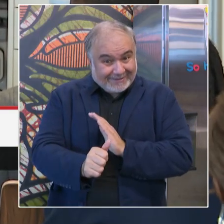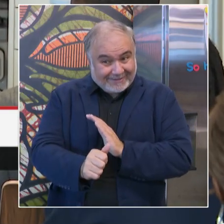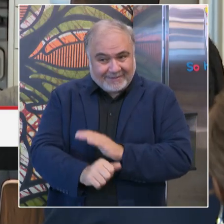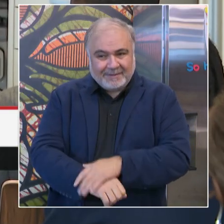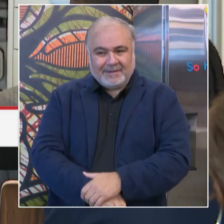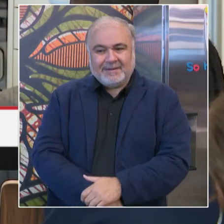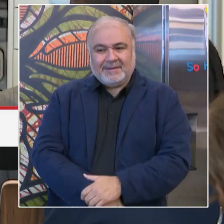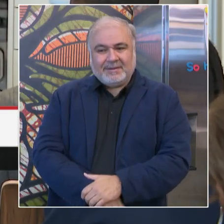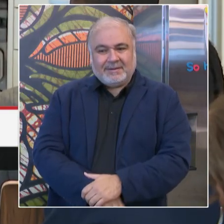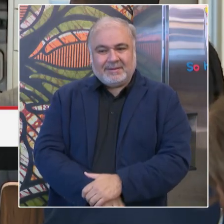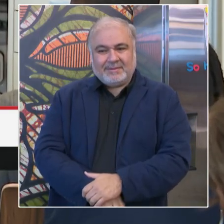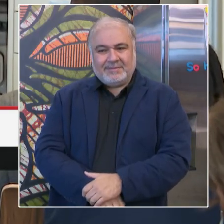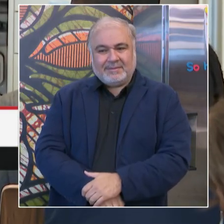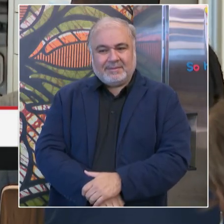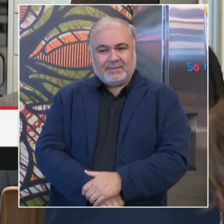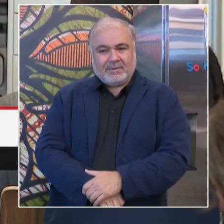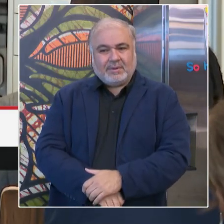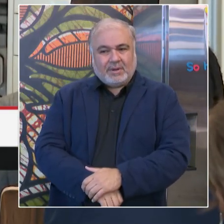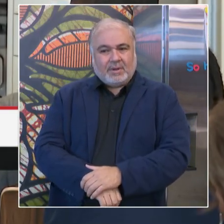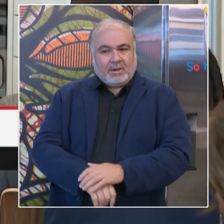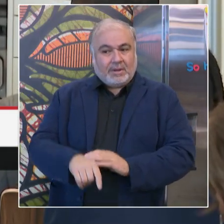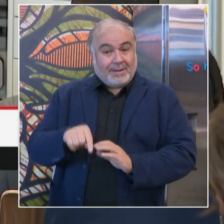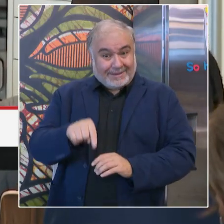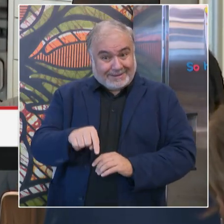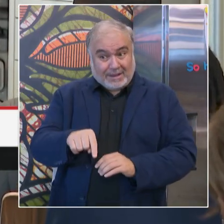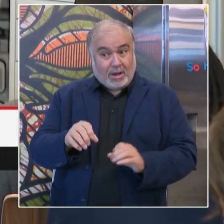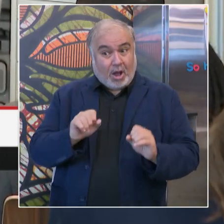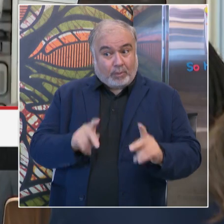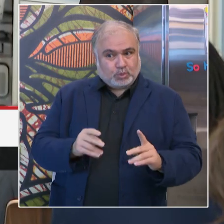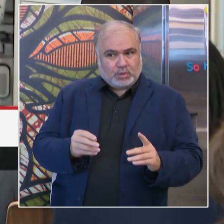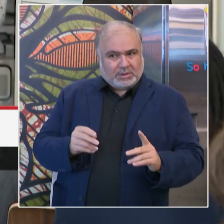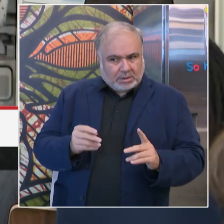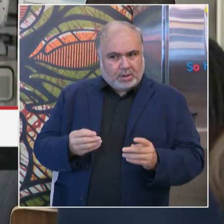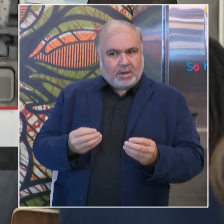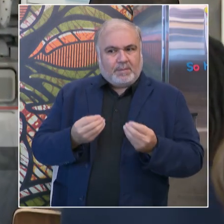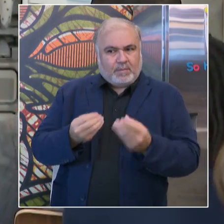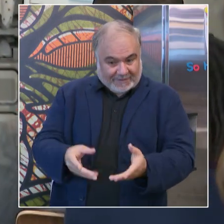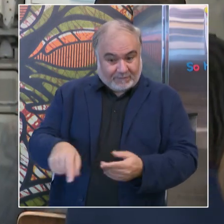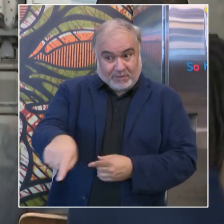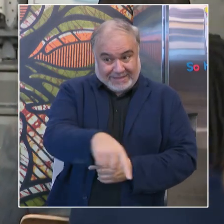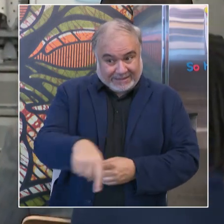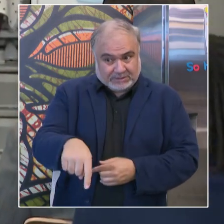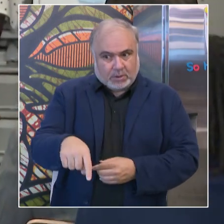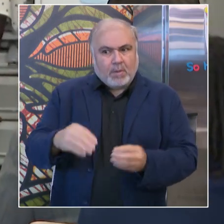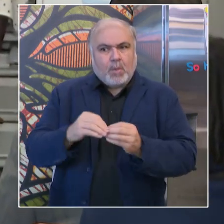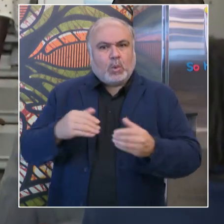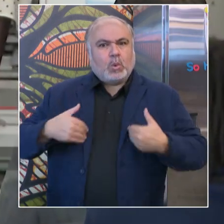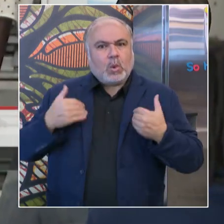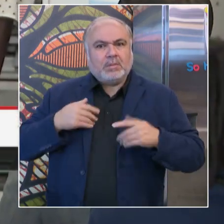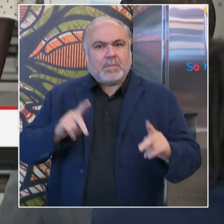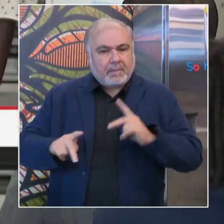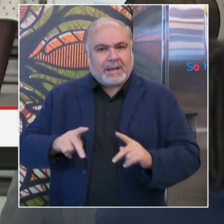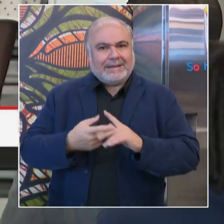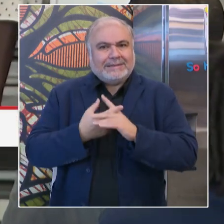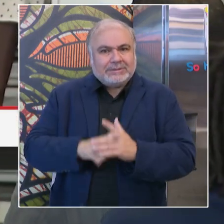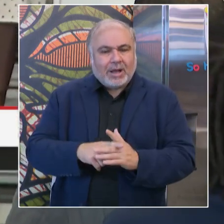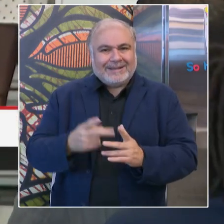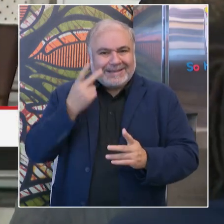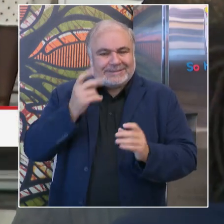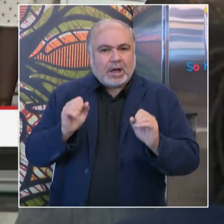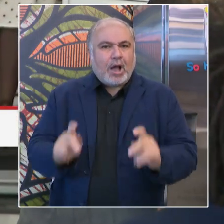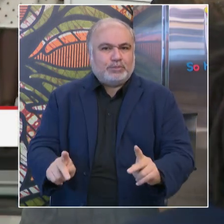that give young people real agency, the ability to make informed choices about their futures, whether that means